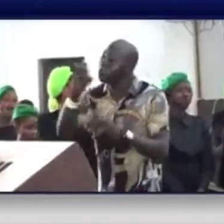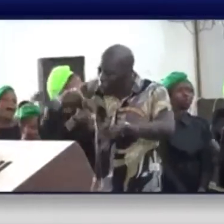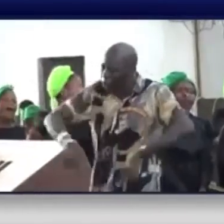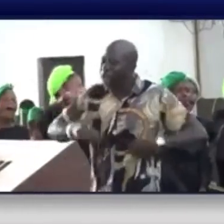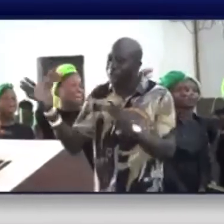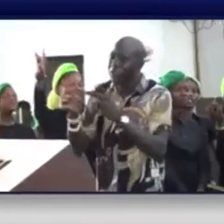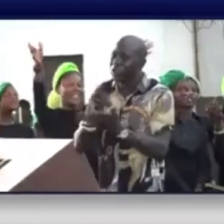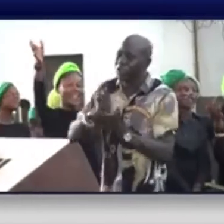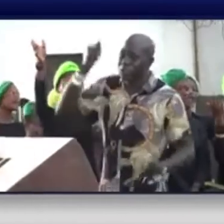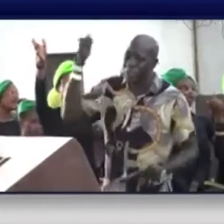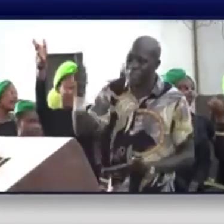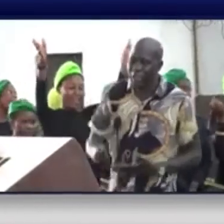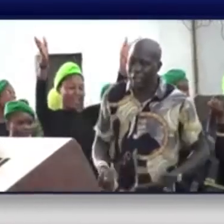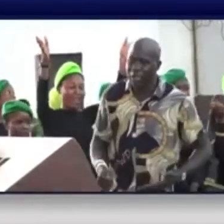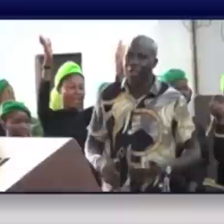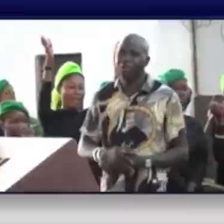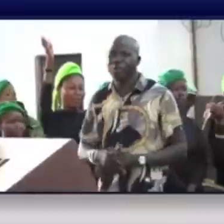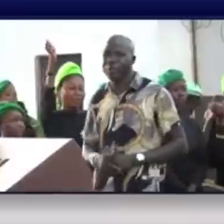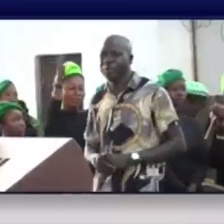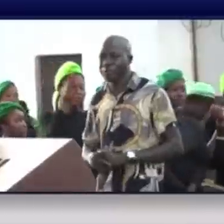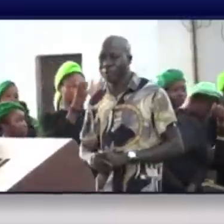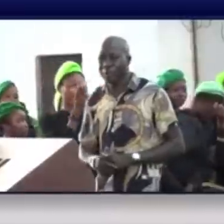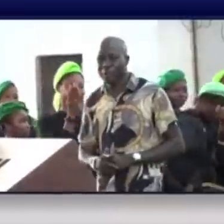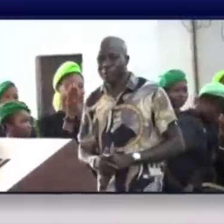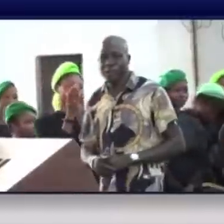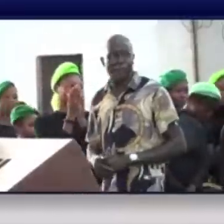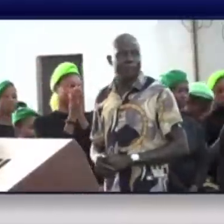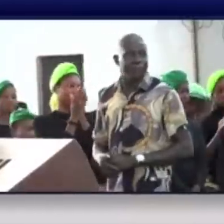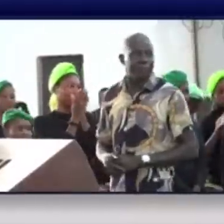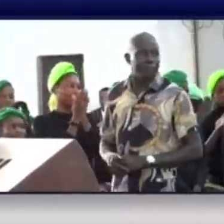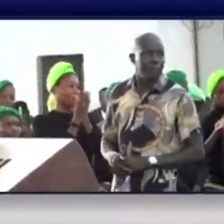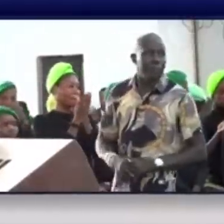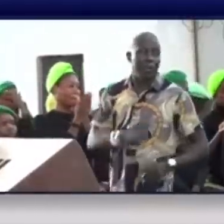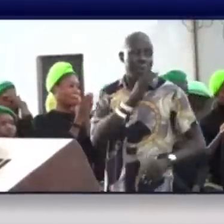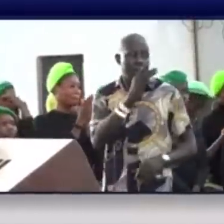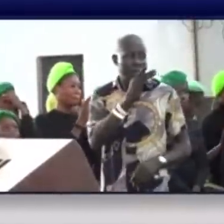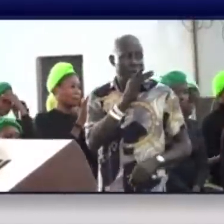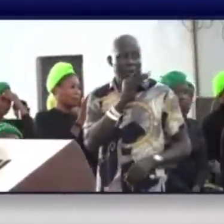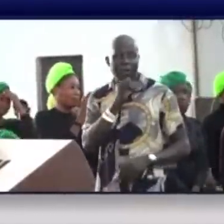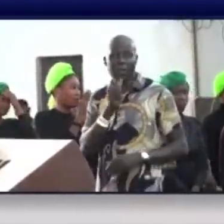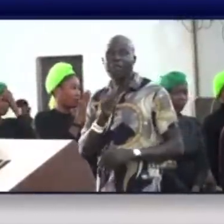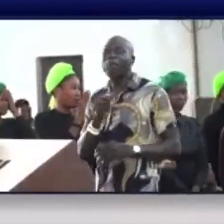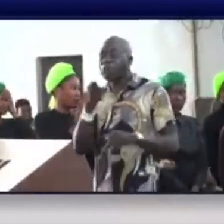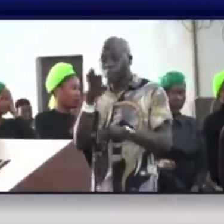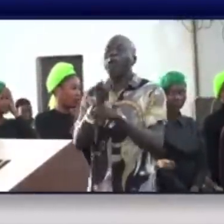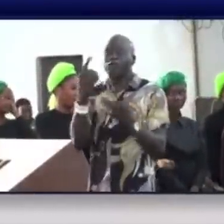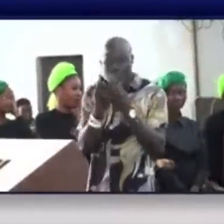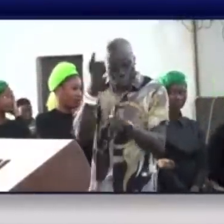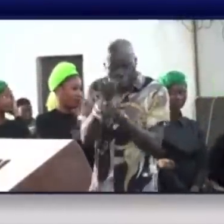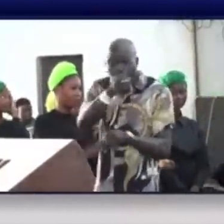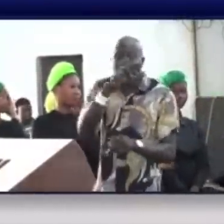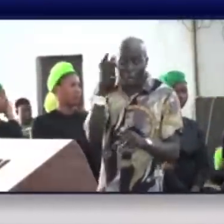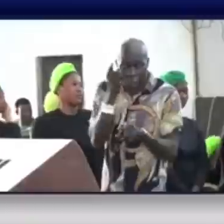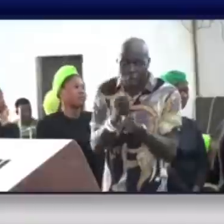e loruko Jesu. Will speak for your life in Jesus. Mama, ere se bere ni. Mommy, you are just starting.